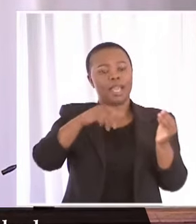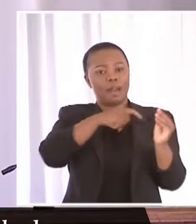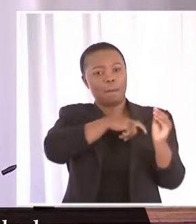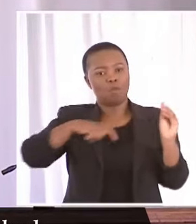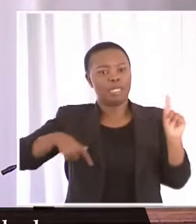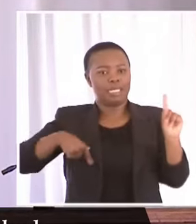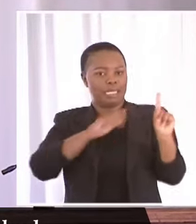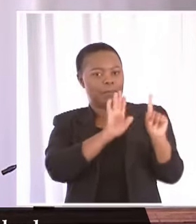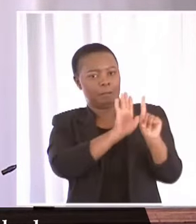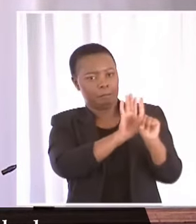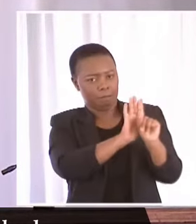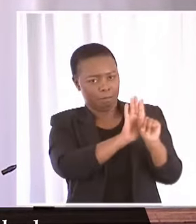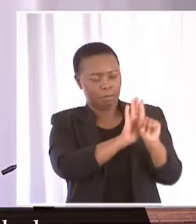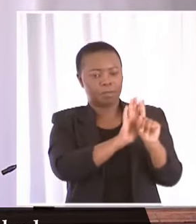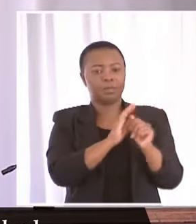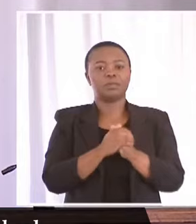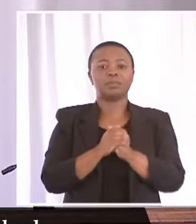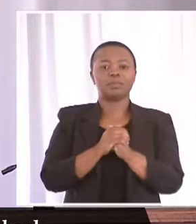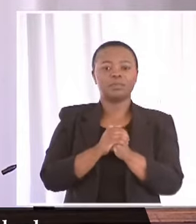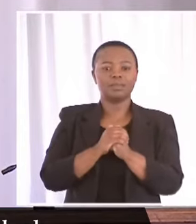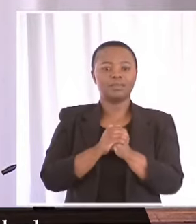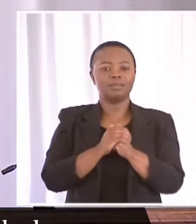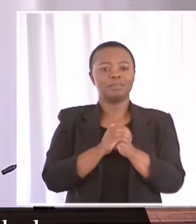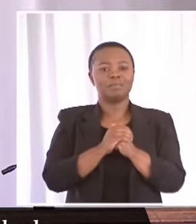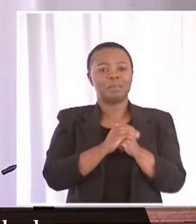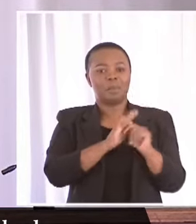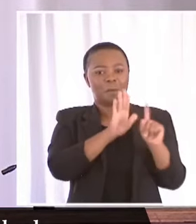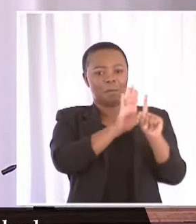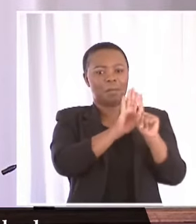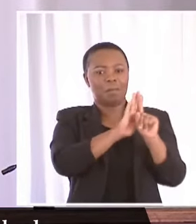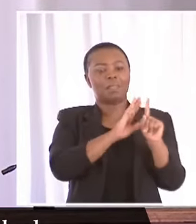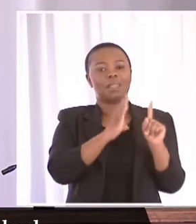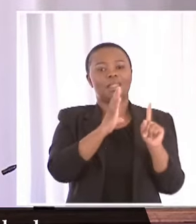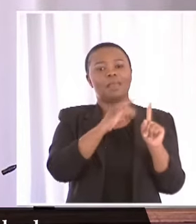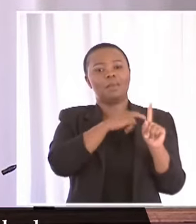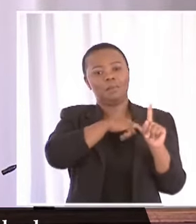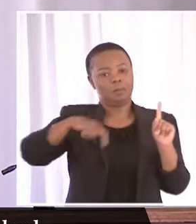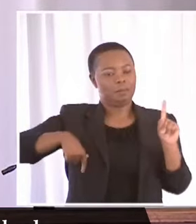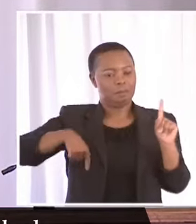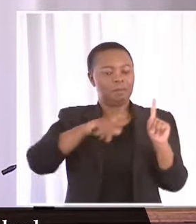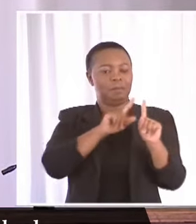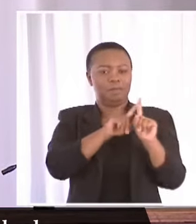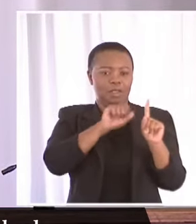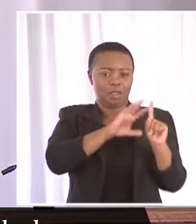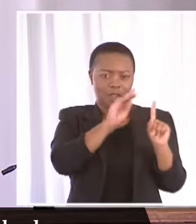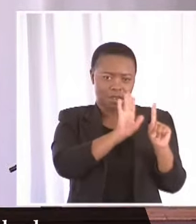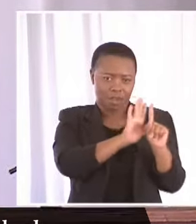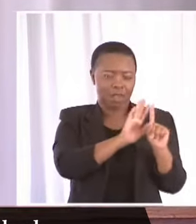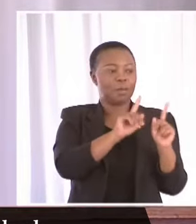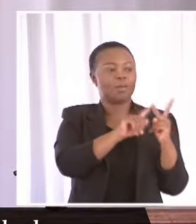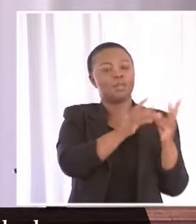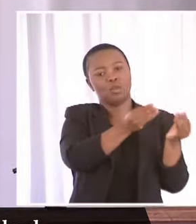His Excellency, Mr. Cyril Ramaphosa, and to the family.